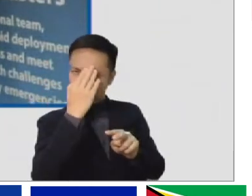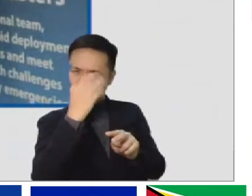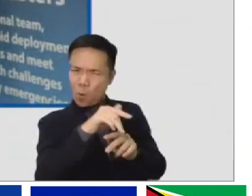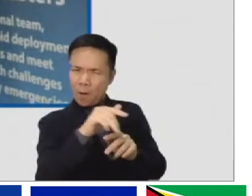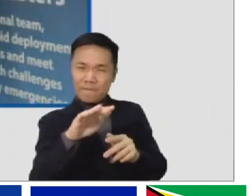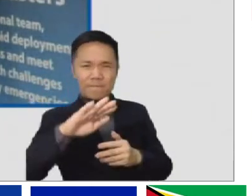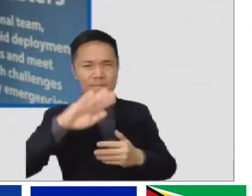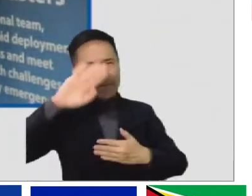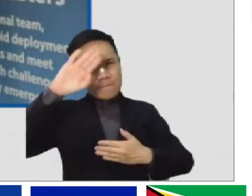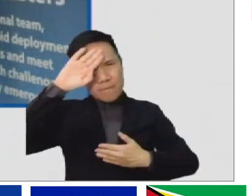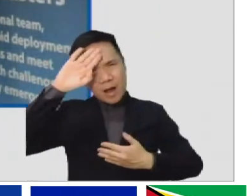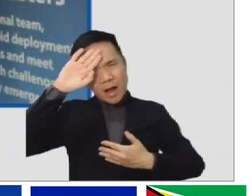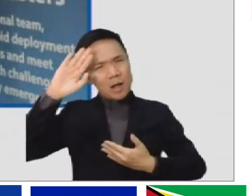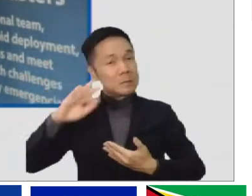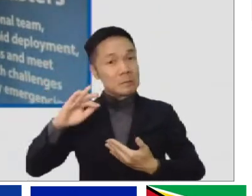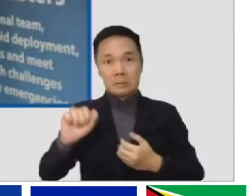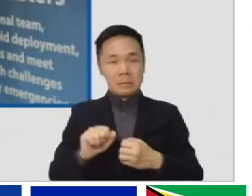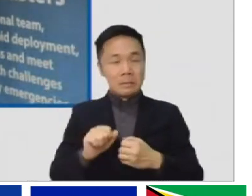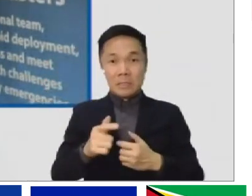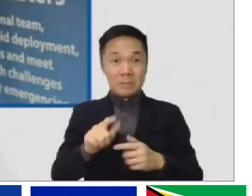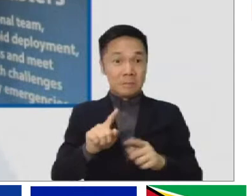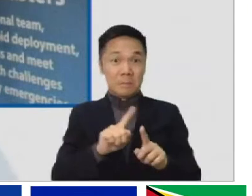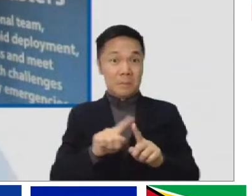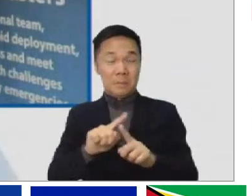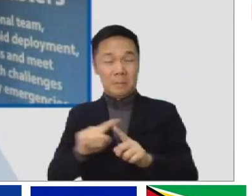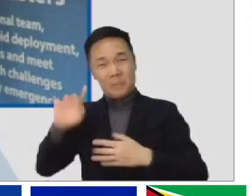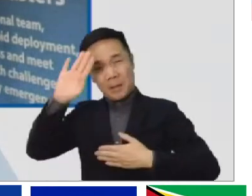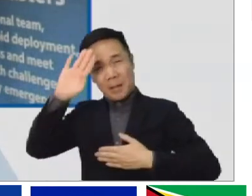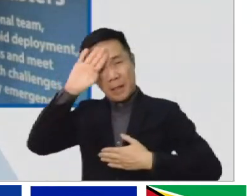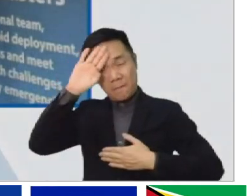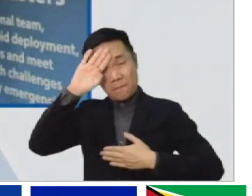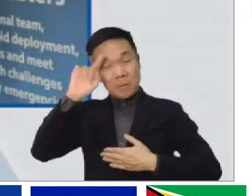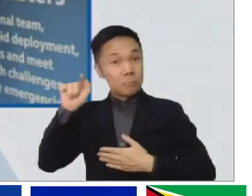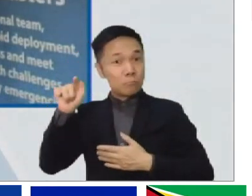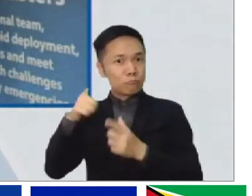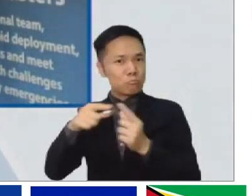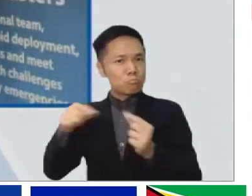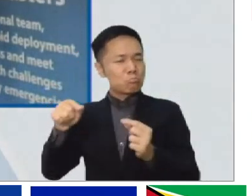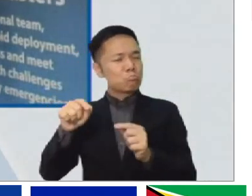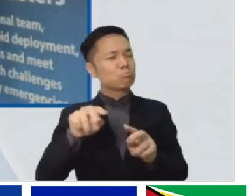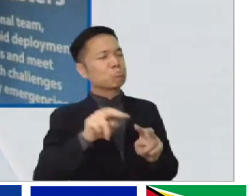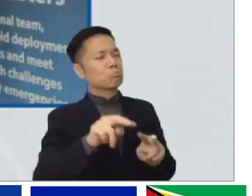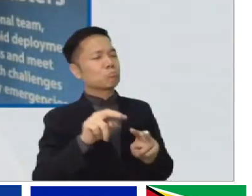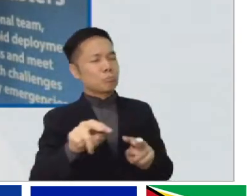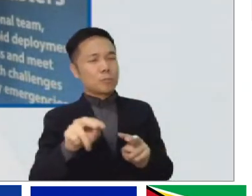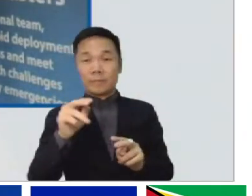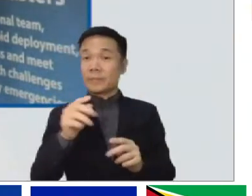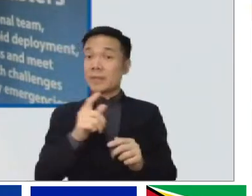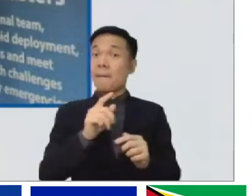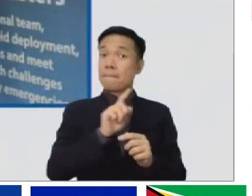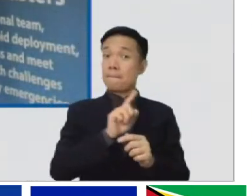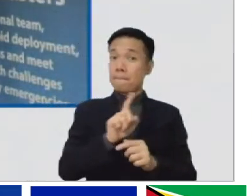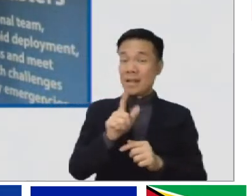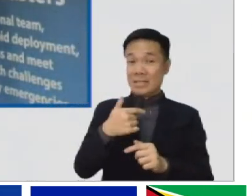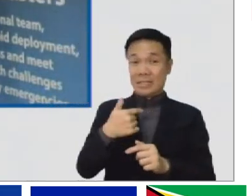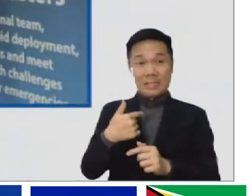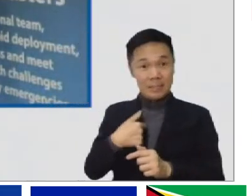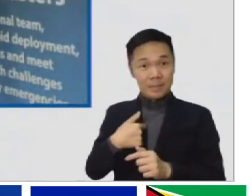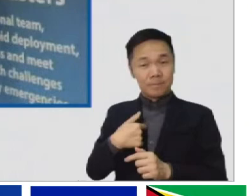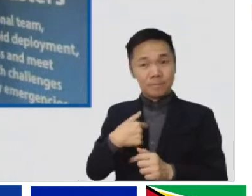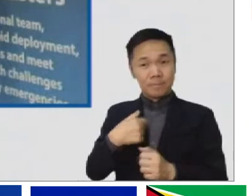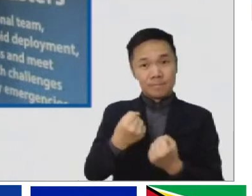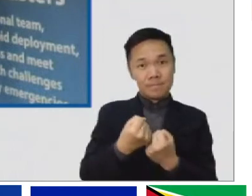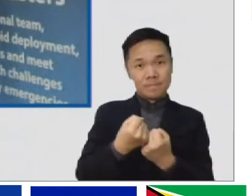health risks. But then it is, we are providing to the world global